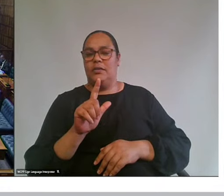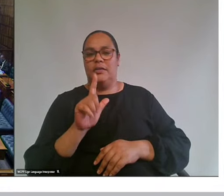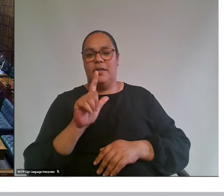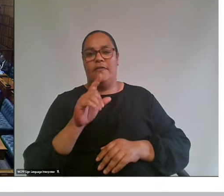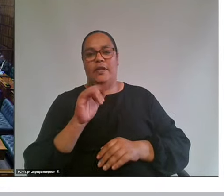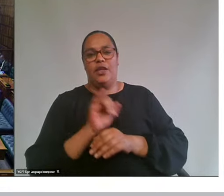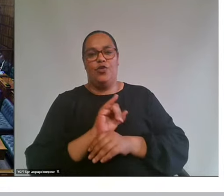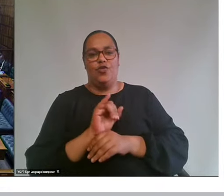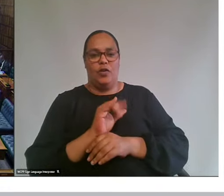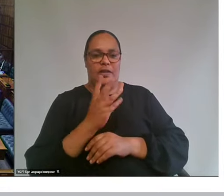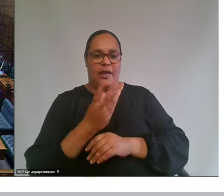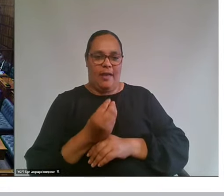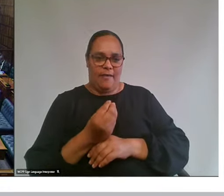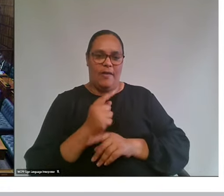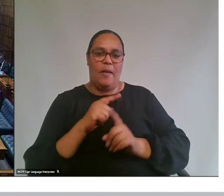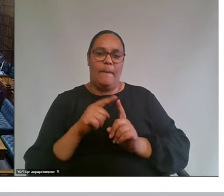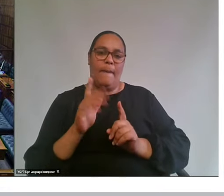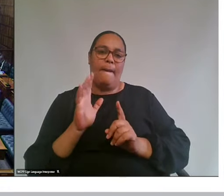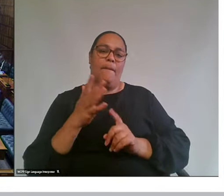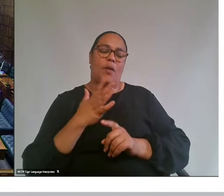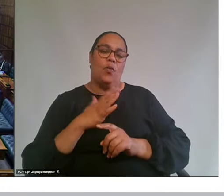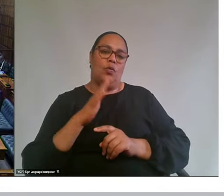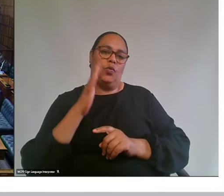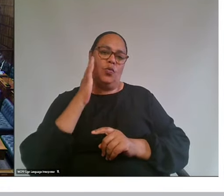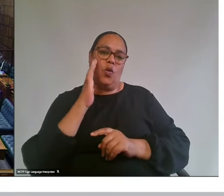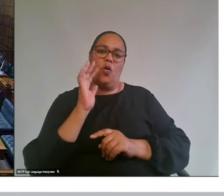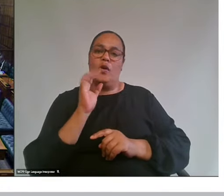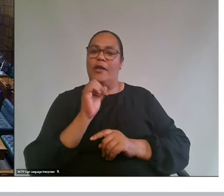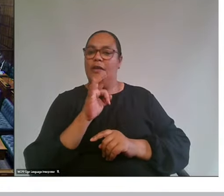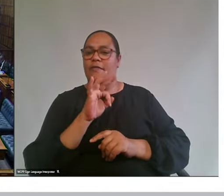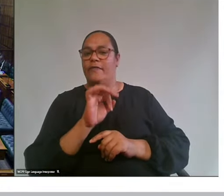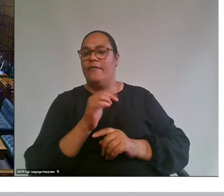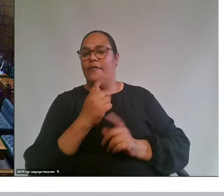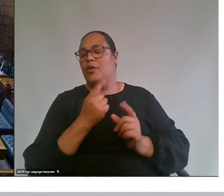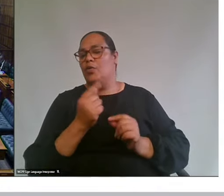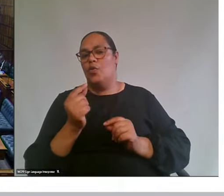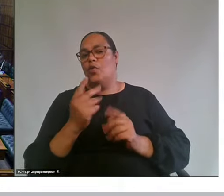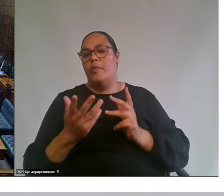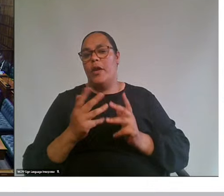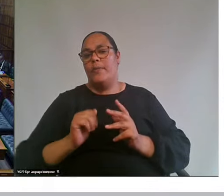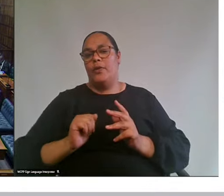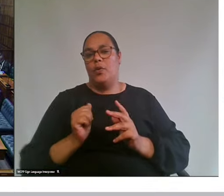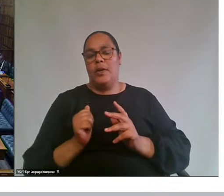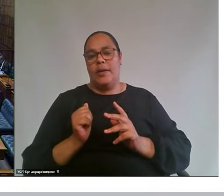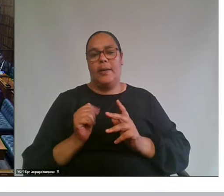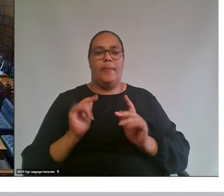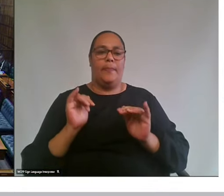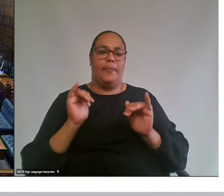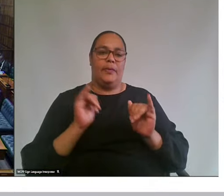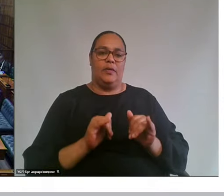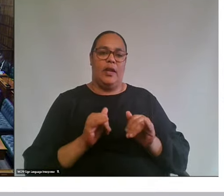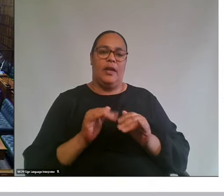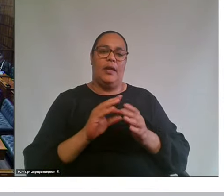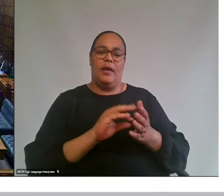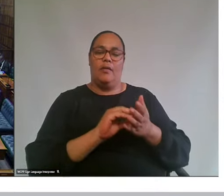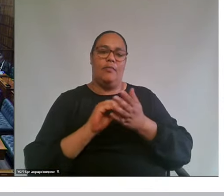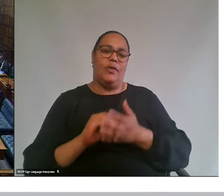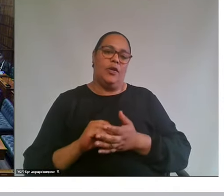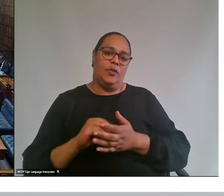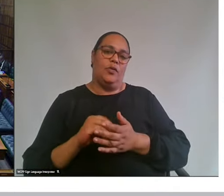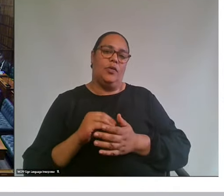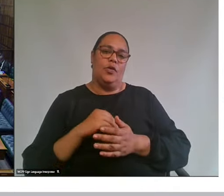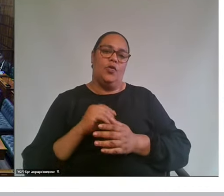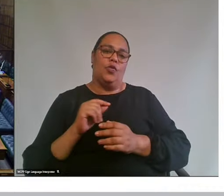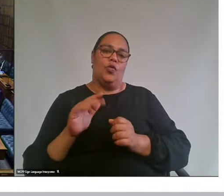interns um and I wanted to know what efforts are being taken to possibly onboard them um and bring them on in